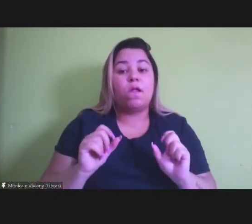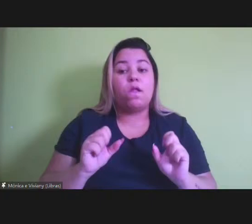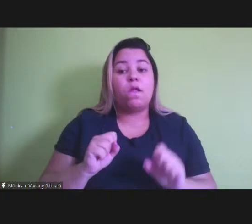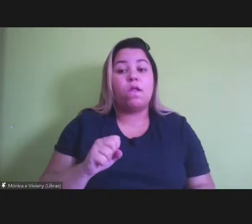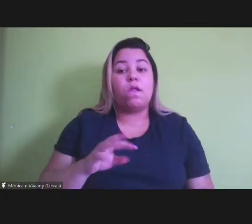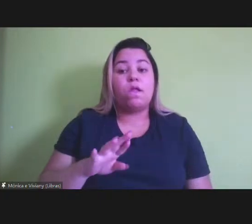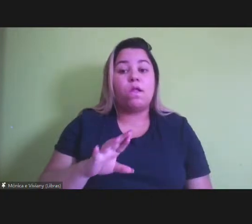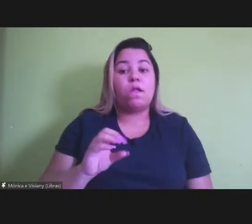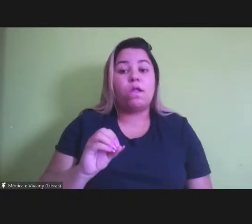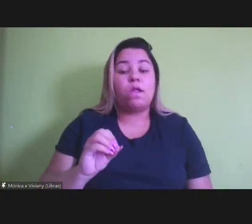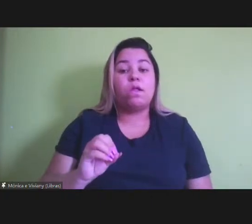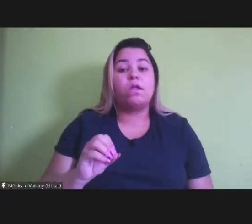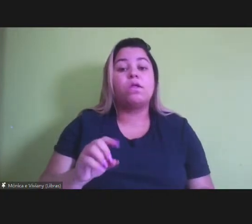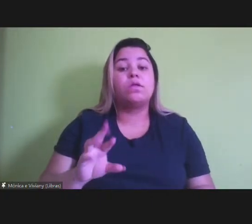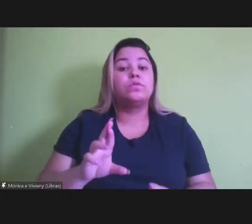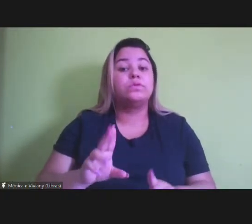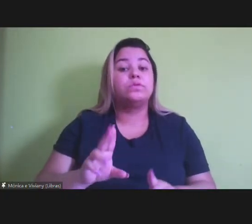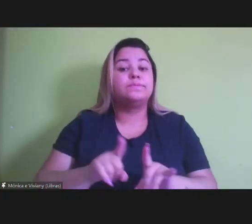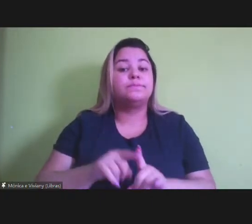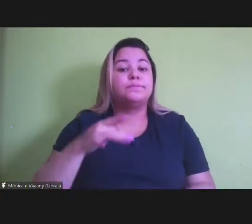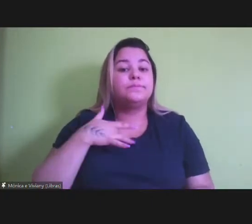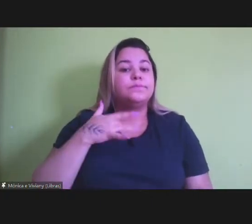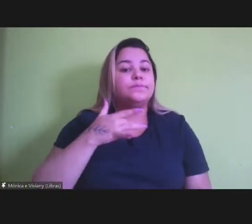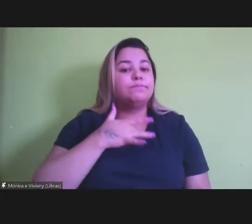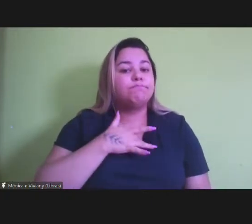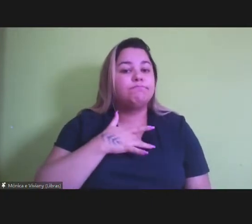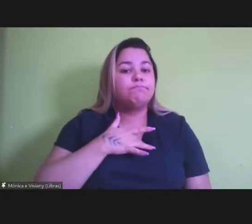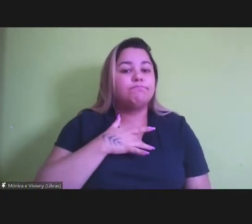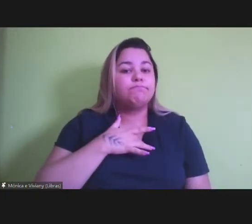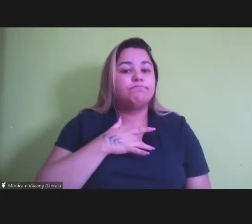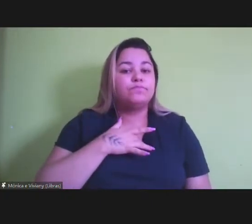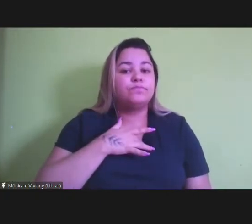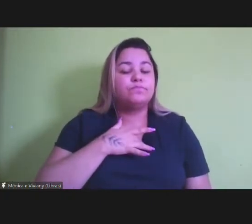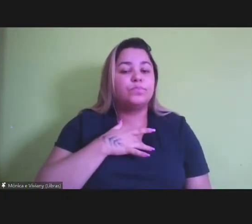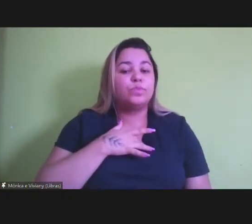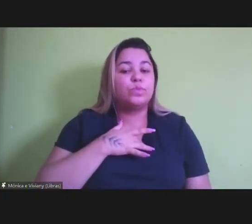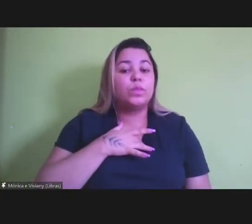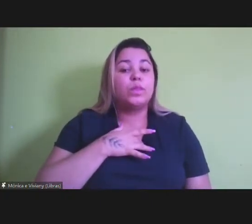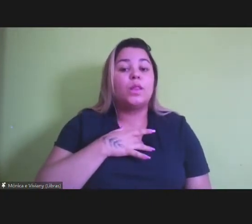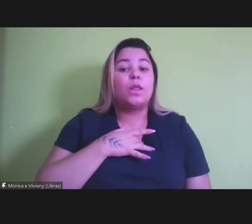appropriation from the health sector about this study.